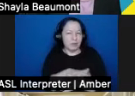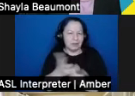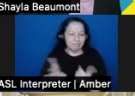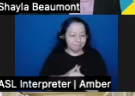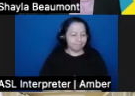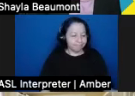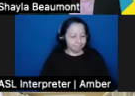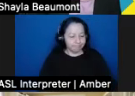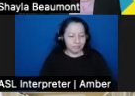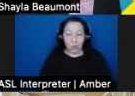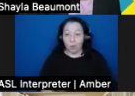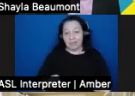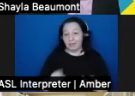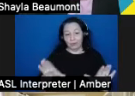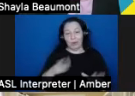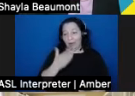these are great. Thank you.